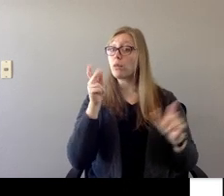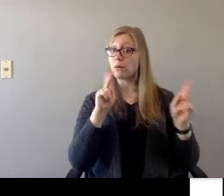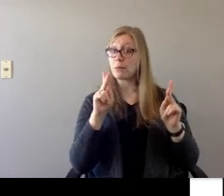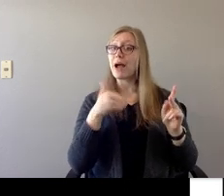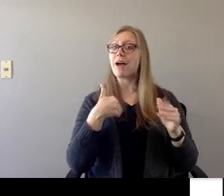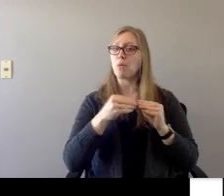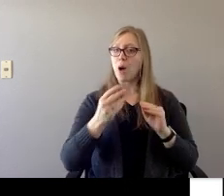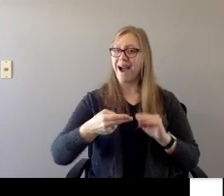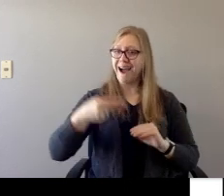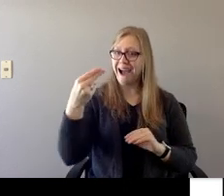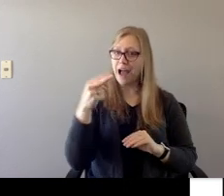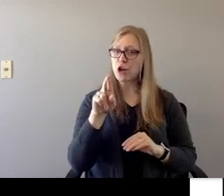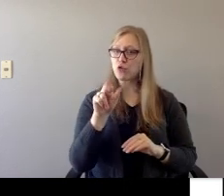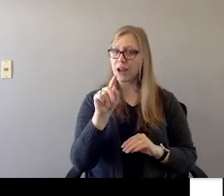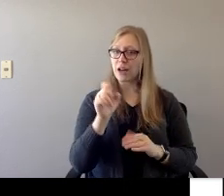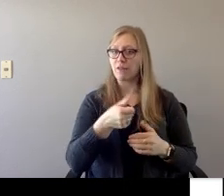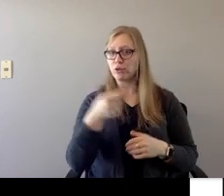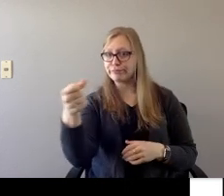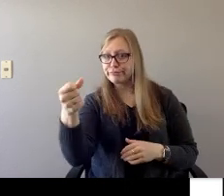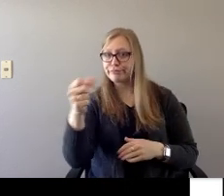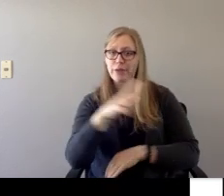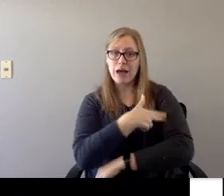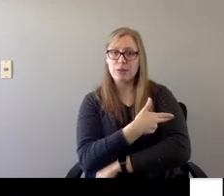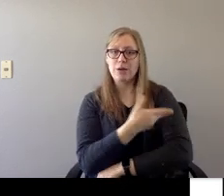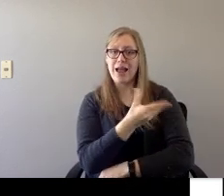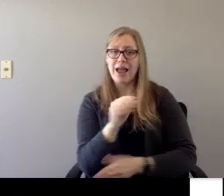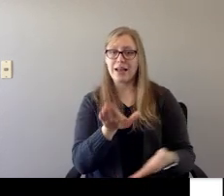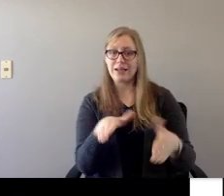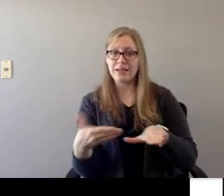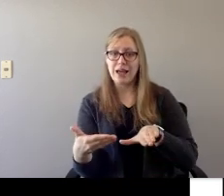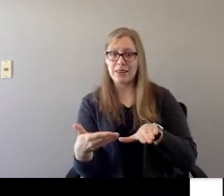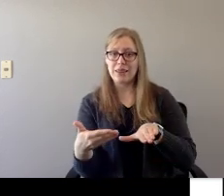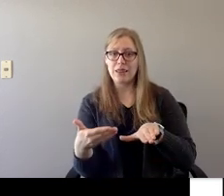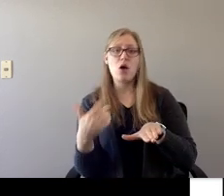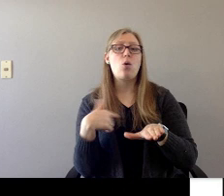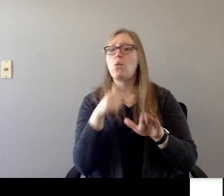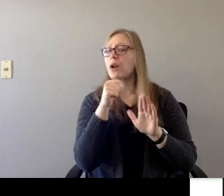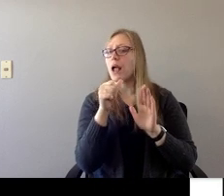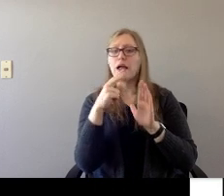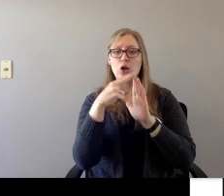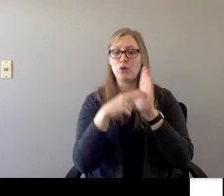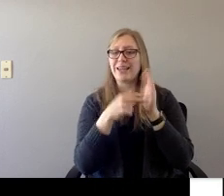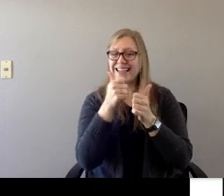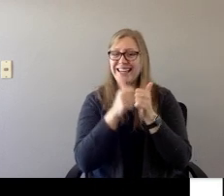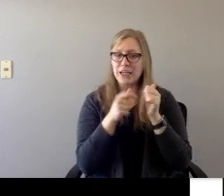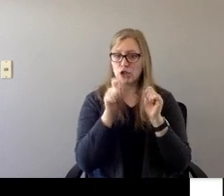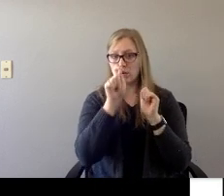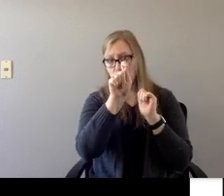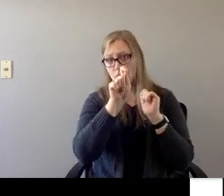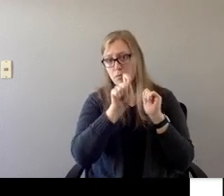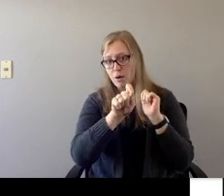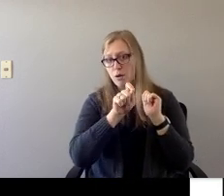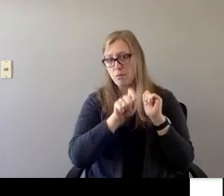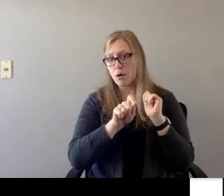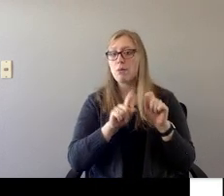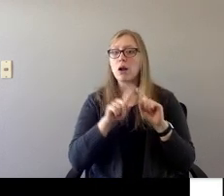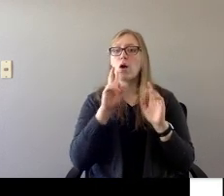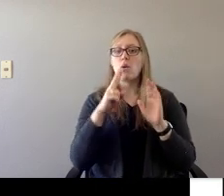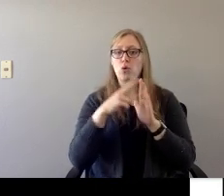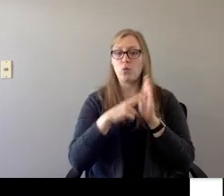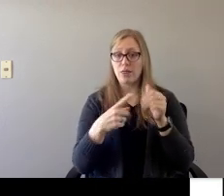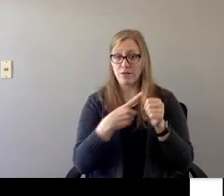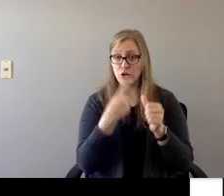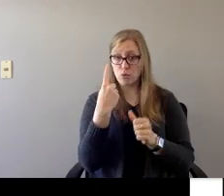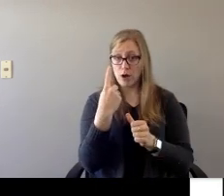Data show. So we're not going to read each of these bullet points, but I am going to read that very first one. Among ages 85